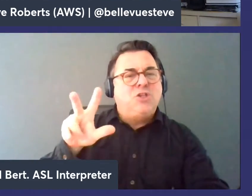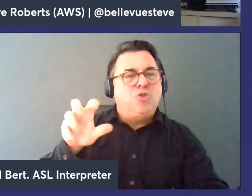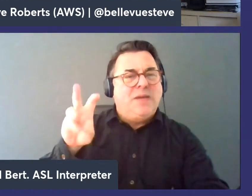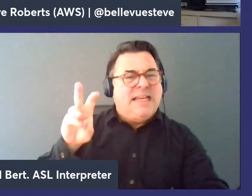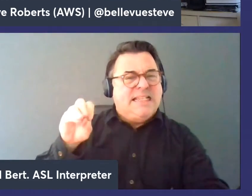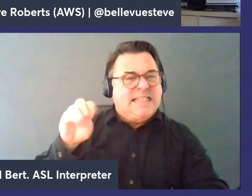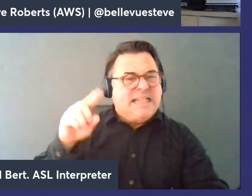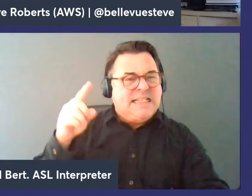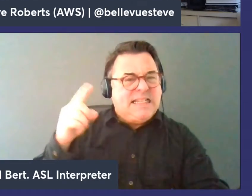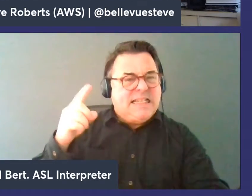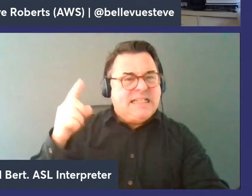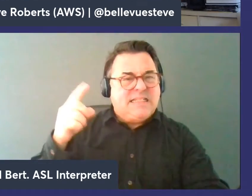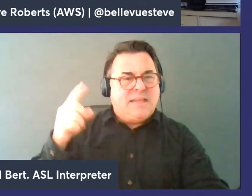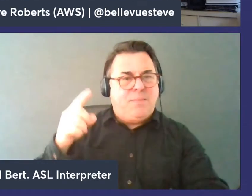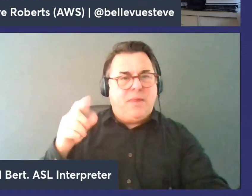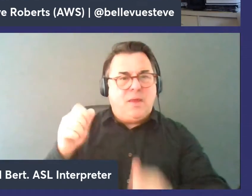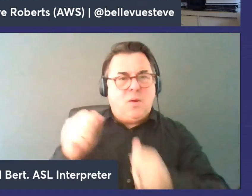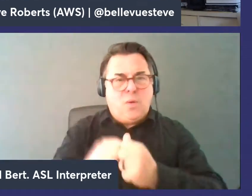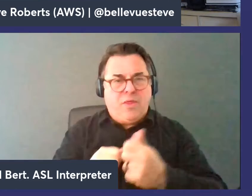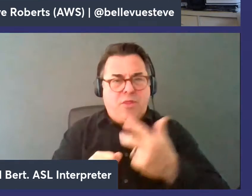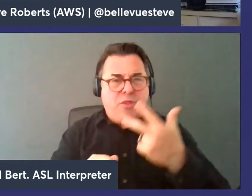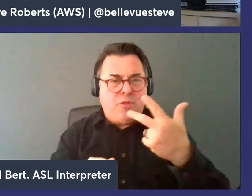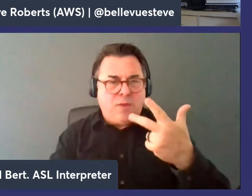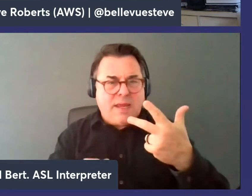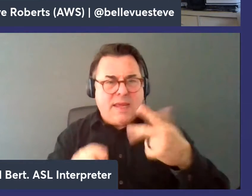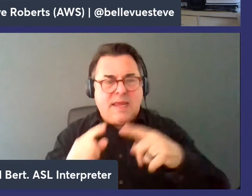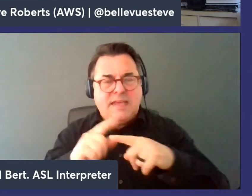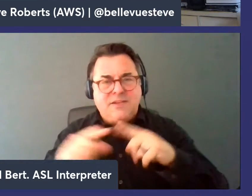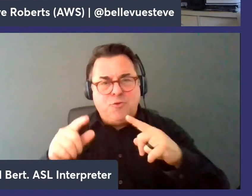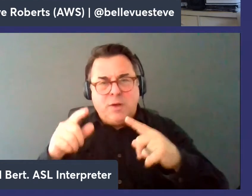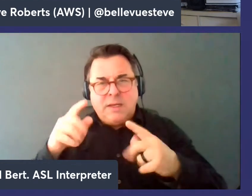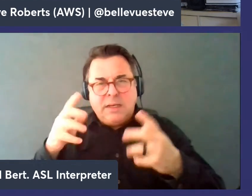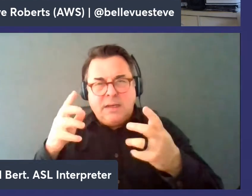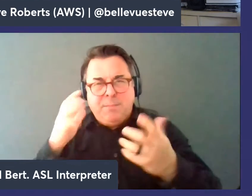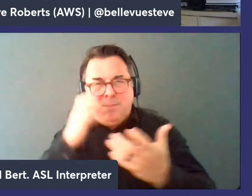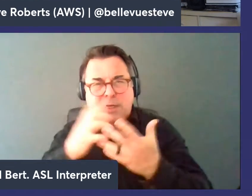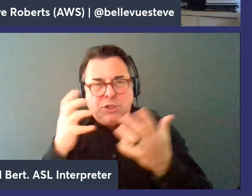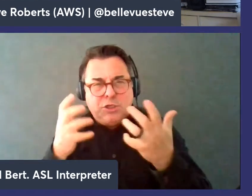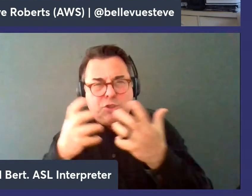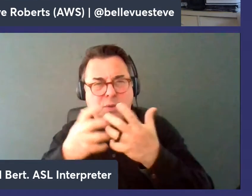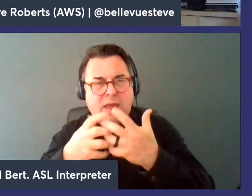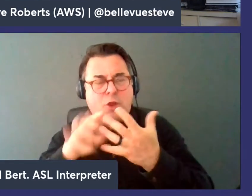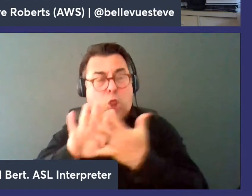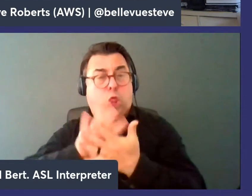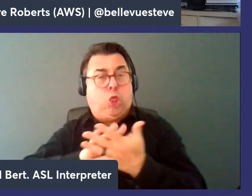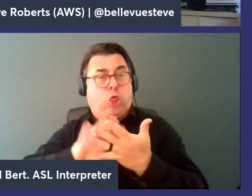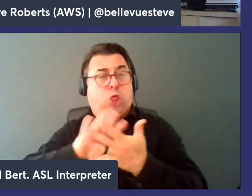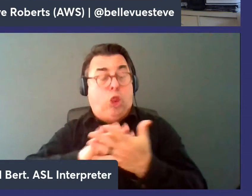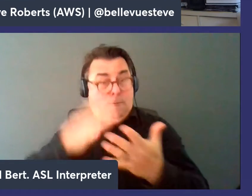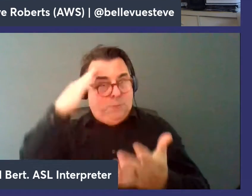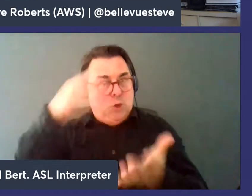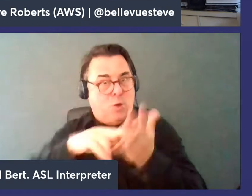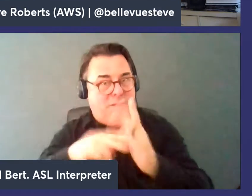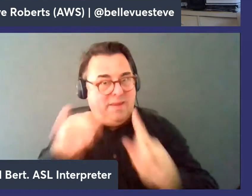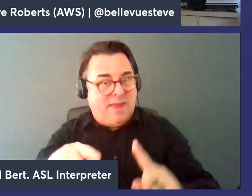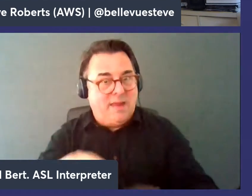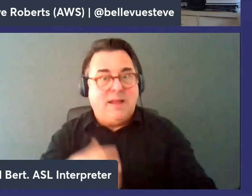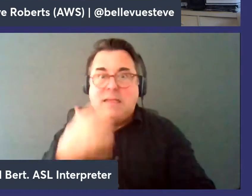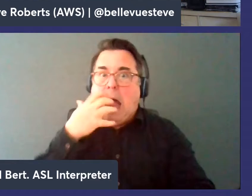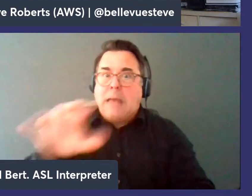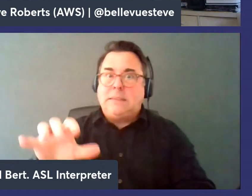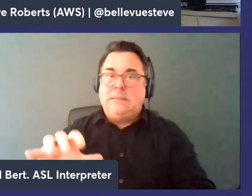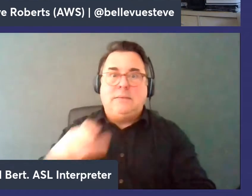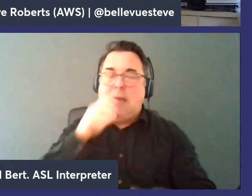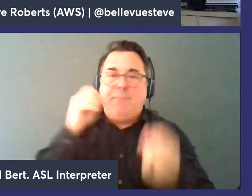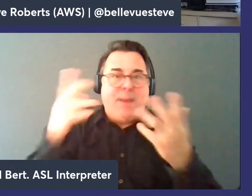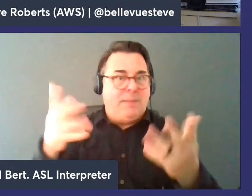that's Yeah. like three logos combined into one to obfuscate what I'm talking about. Those are very hot commodity and